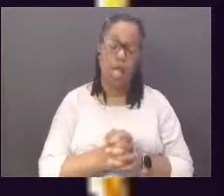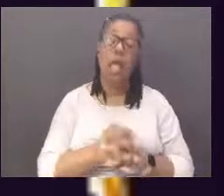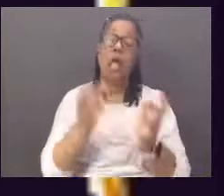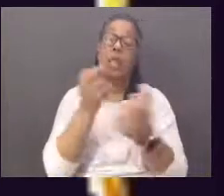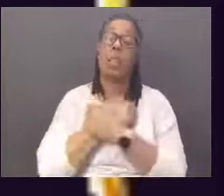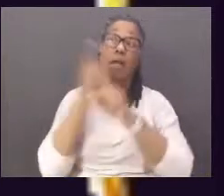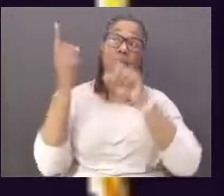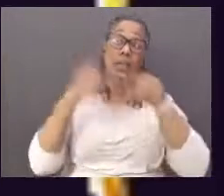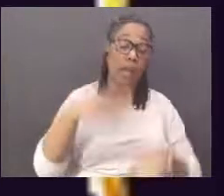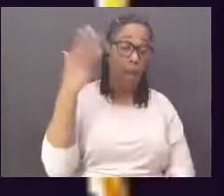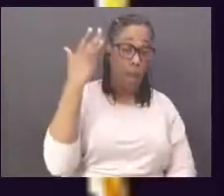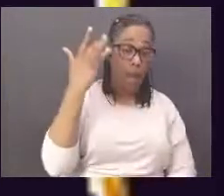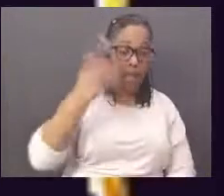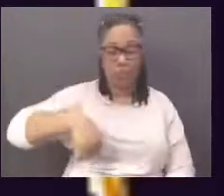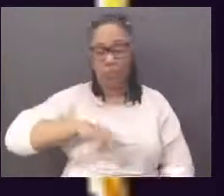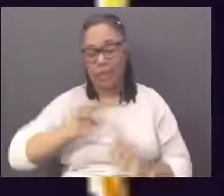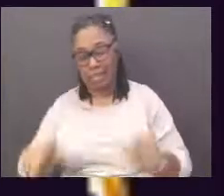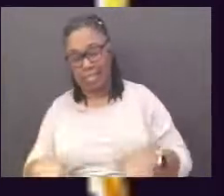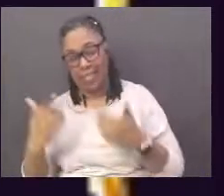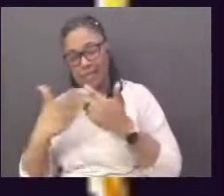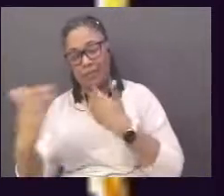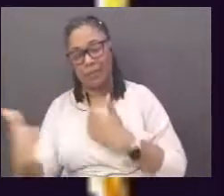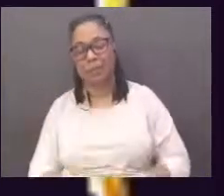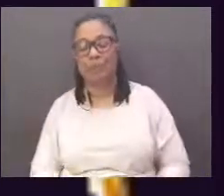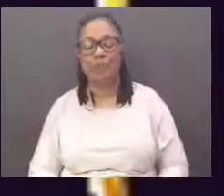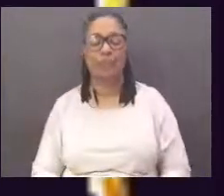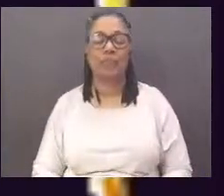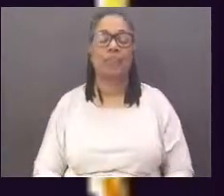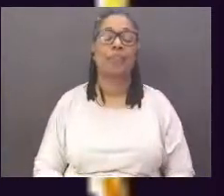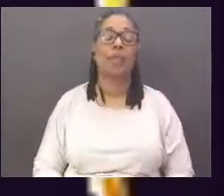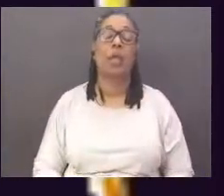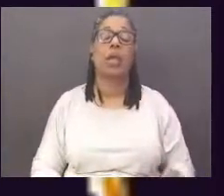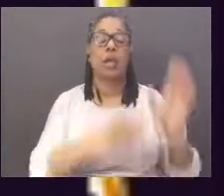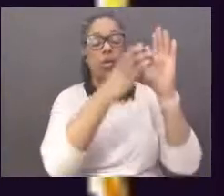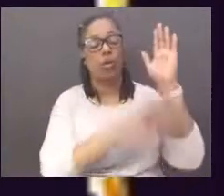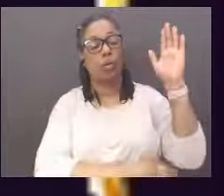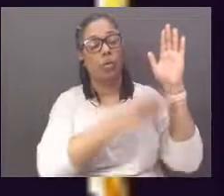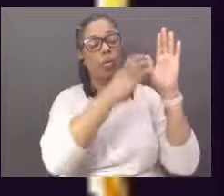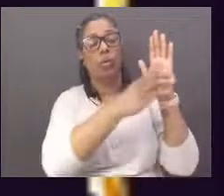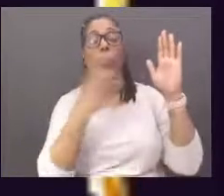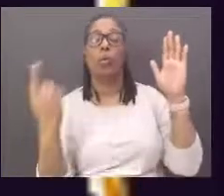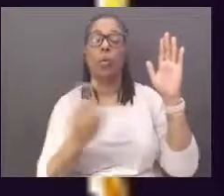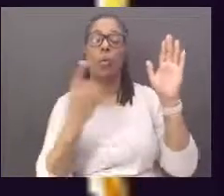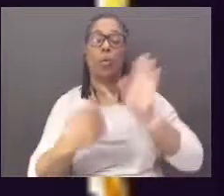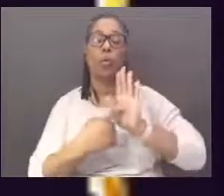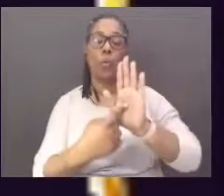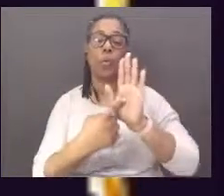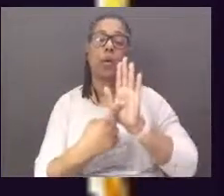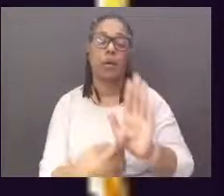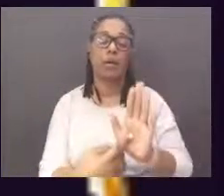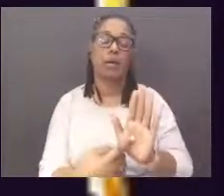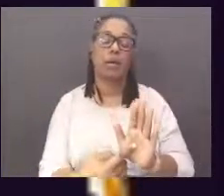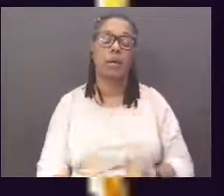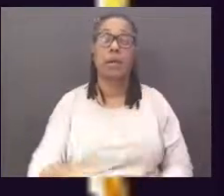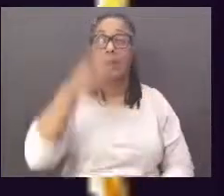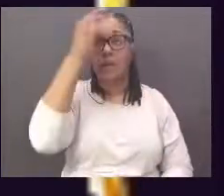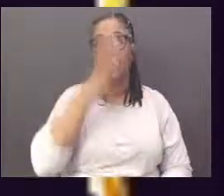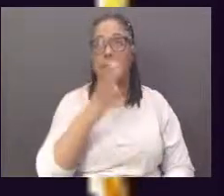alone. For the cross will always represent the love God has for